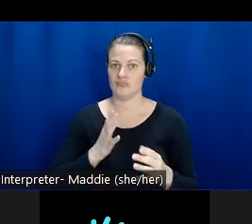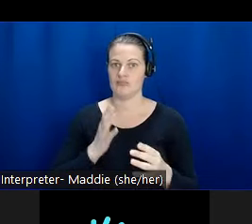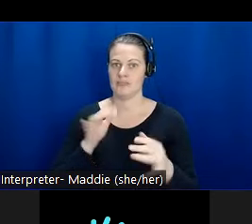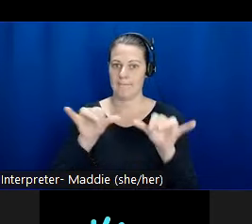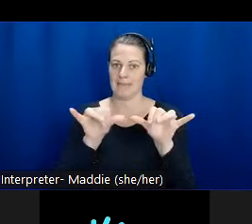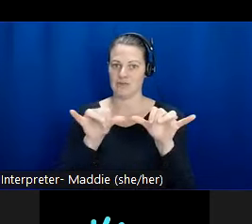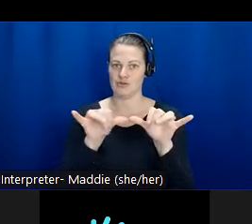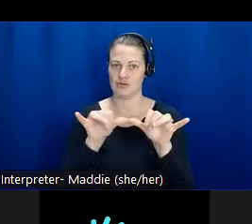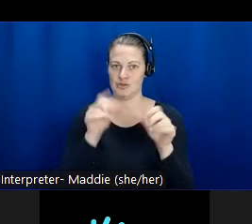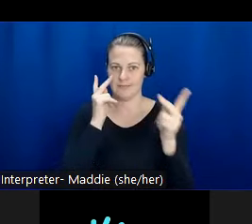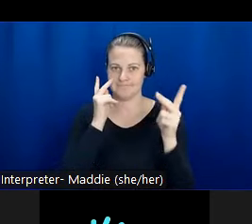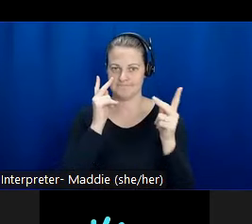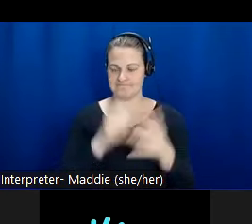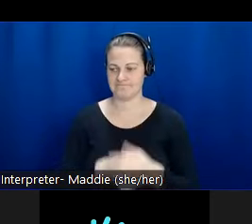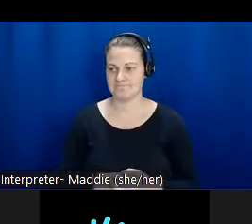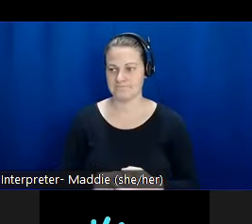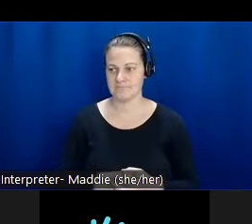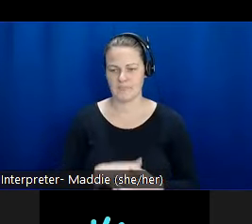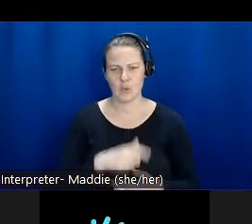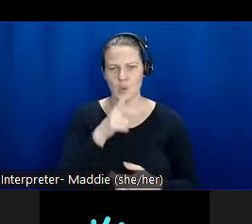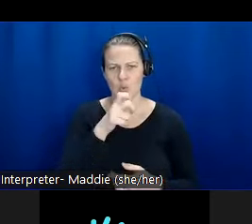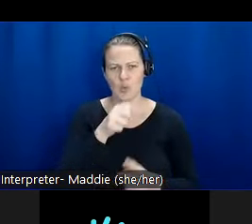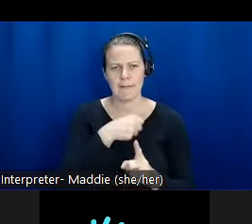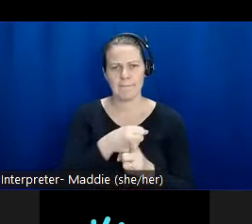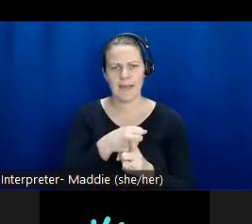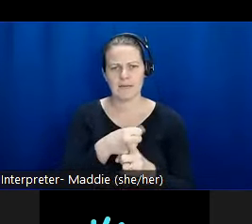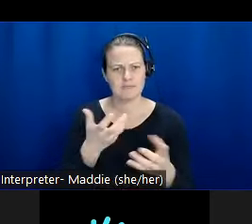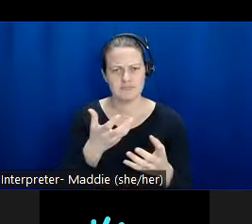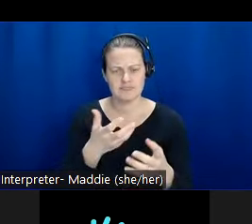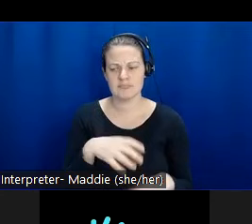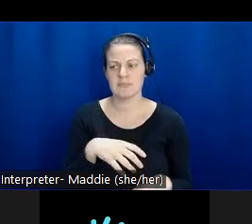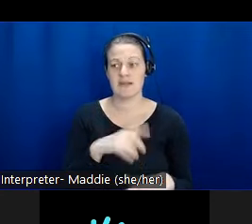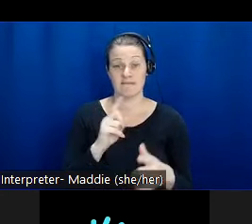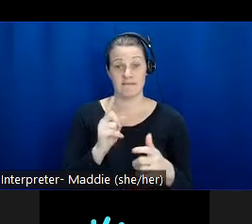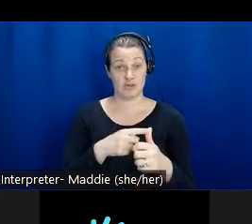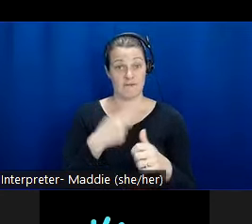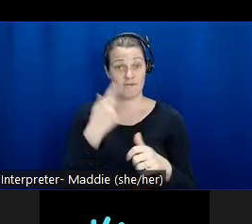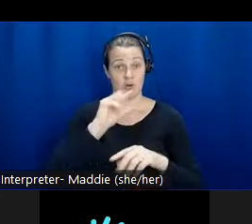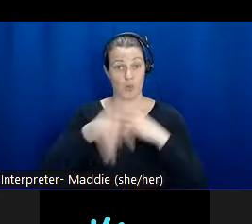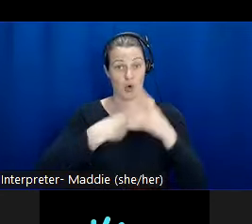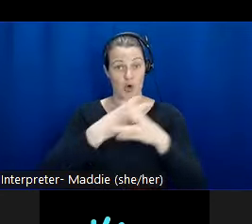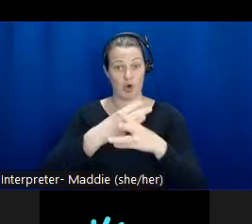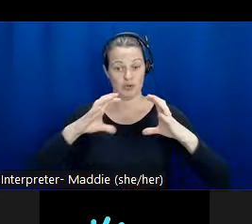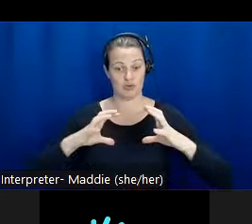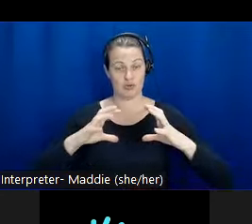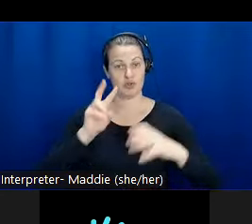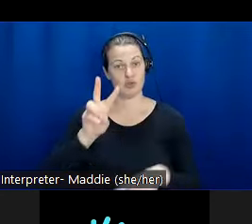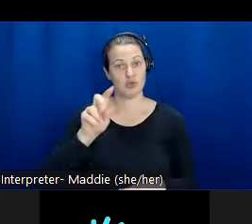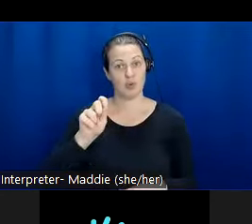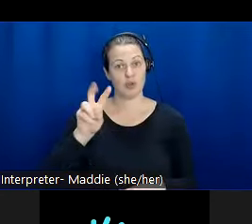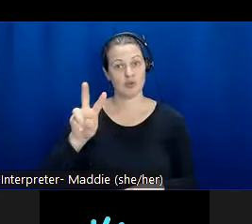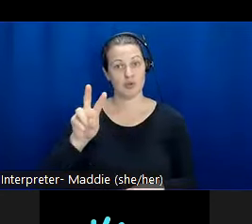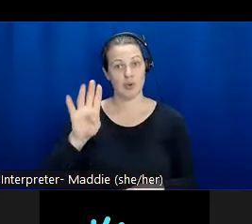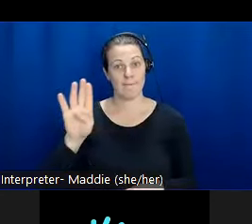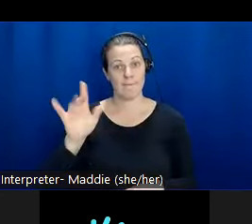When we're thinking of who this affects, it's good to think first globally, where 2.2 billion people are affected with